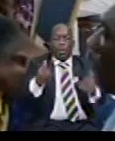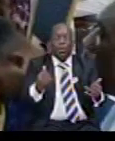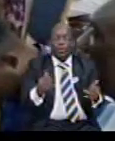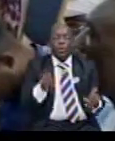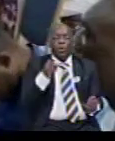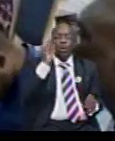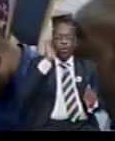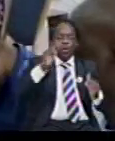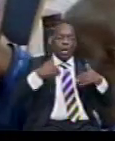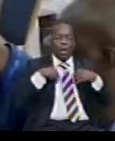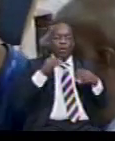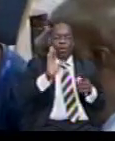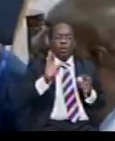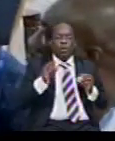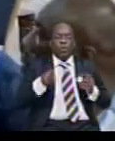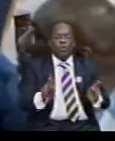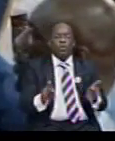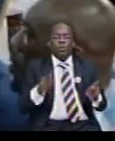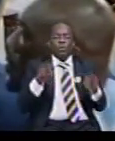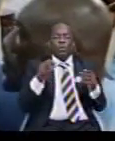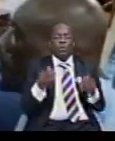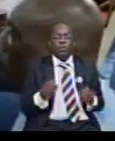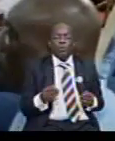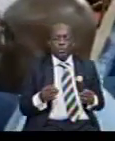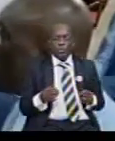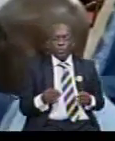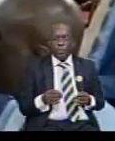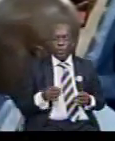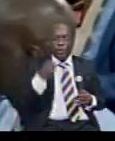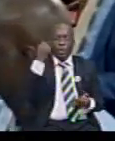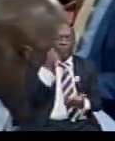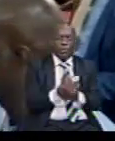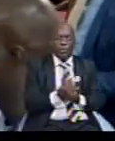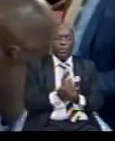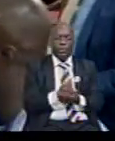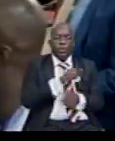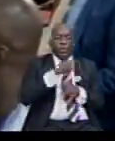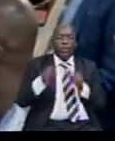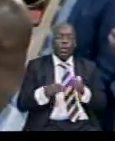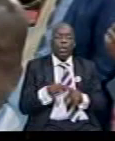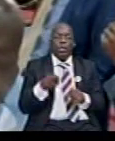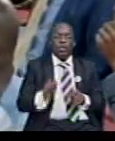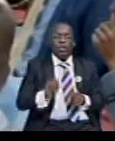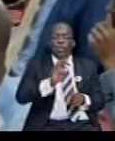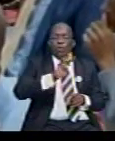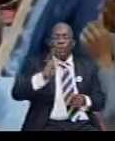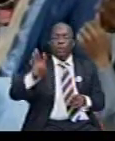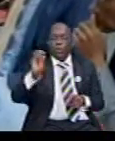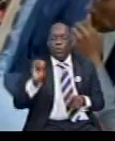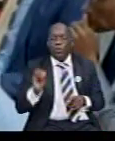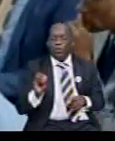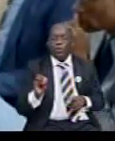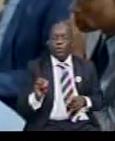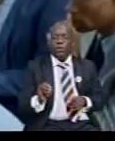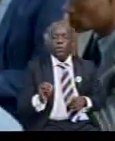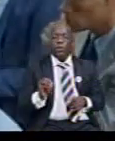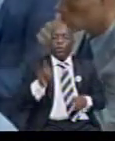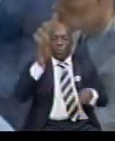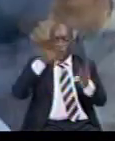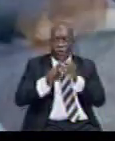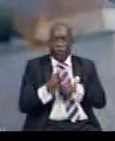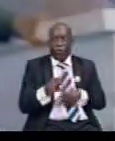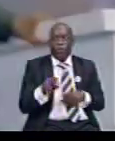own chance. And what those 450 prophets of Baal were not able to